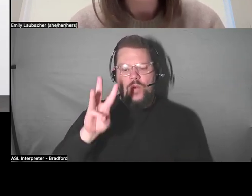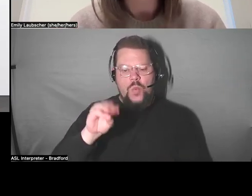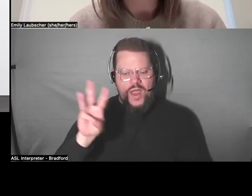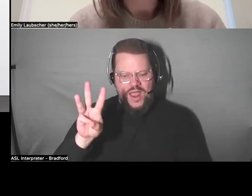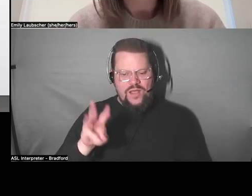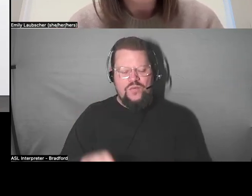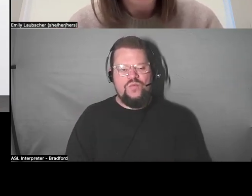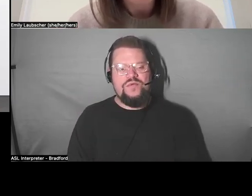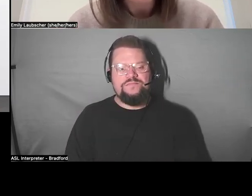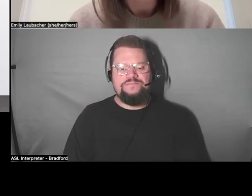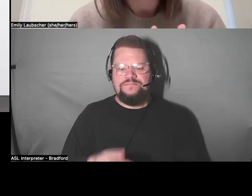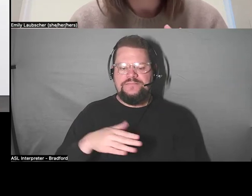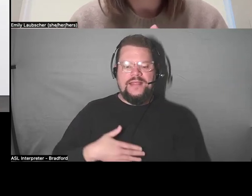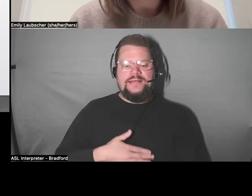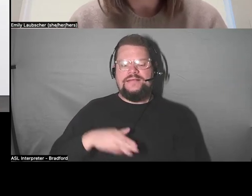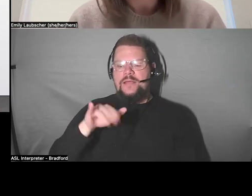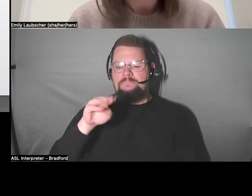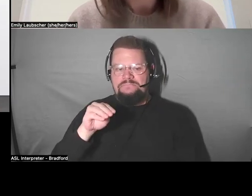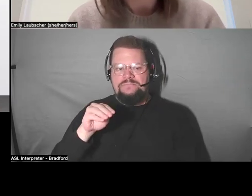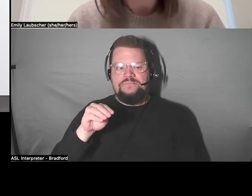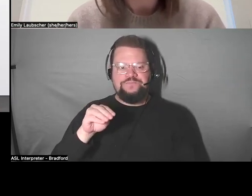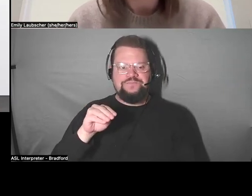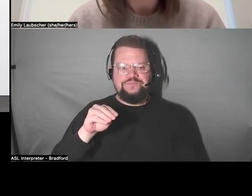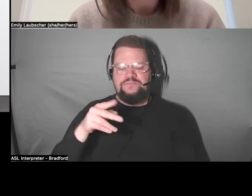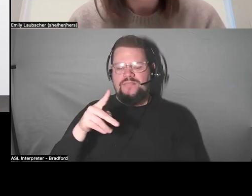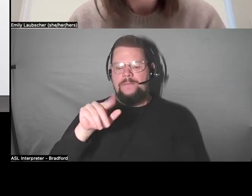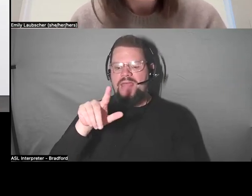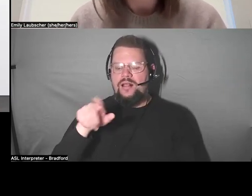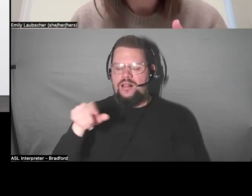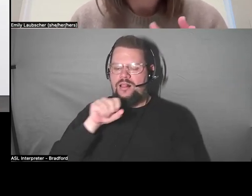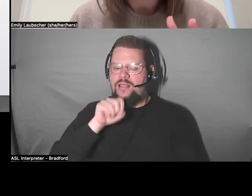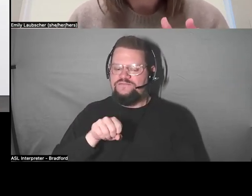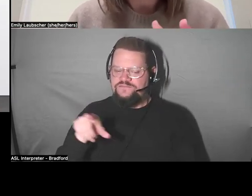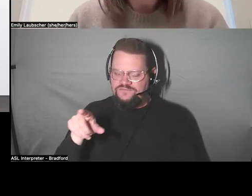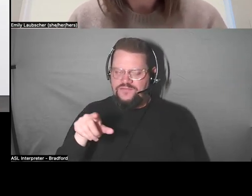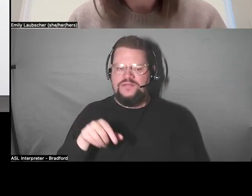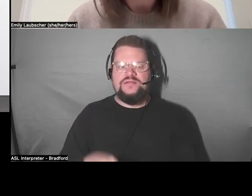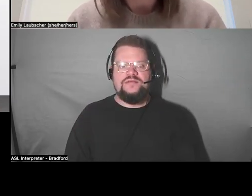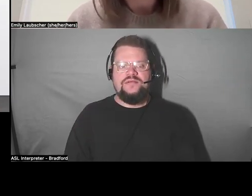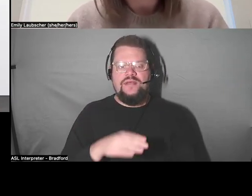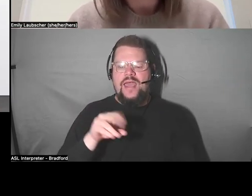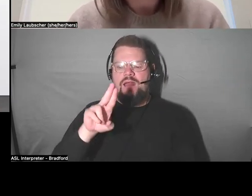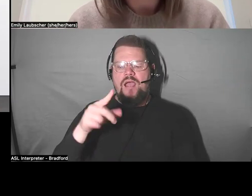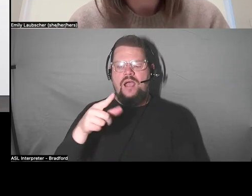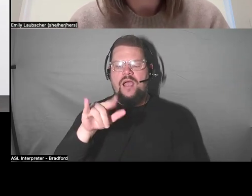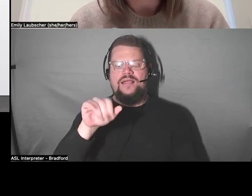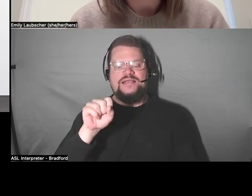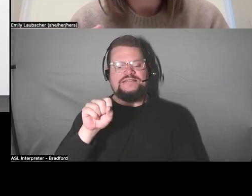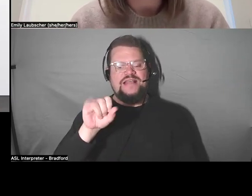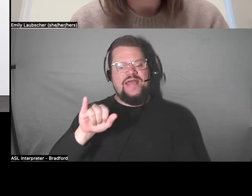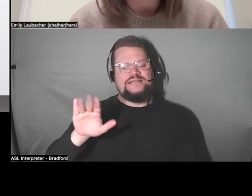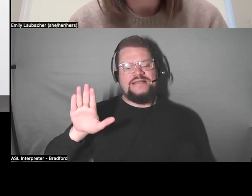Wow, yum, pickle, he loved pickles, and Uggies, which was